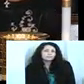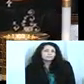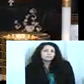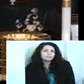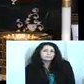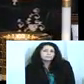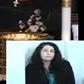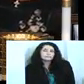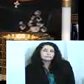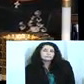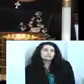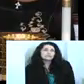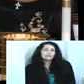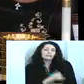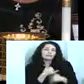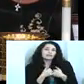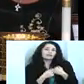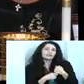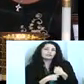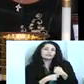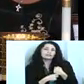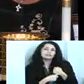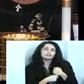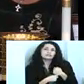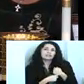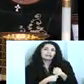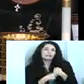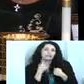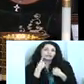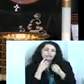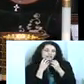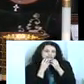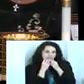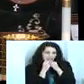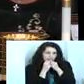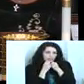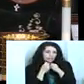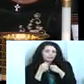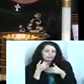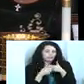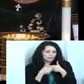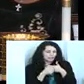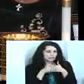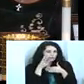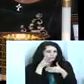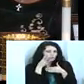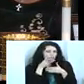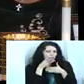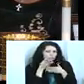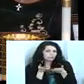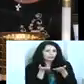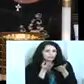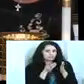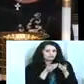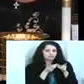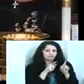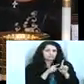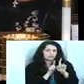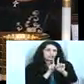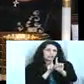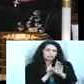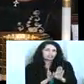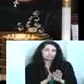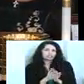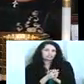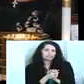It's our time to receive this sacrament of communion. Yes. And you will be directed by the ushers. You can receive